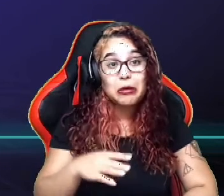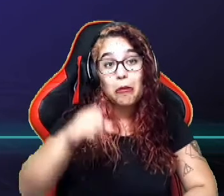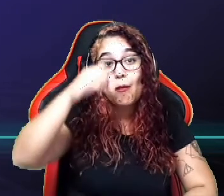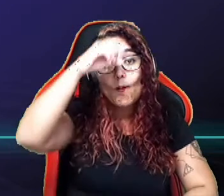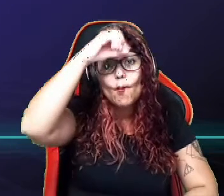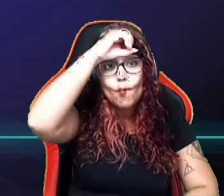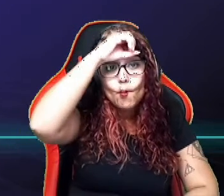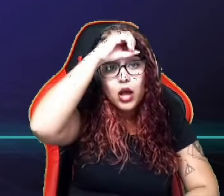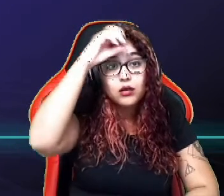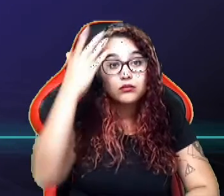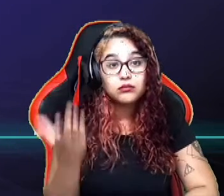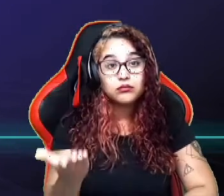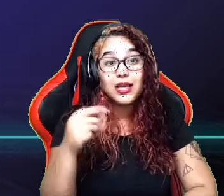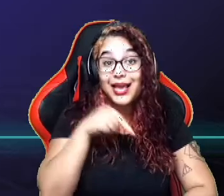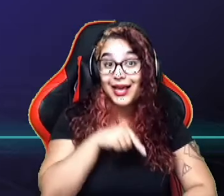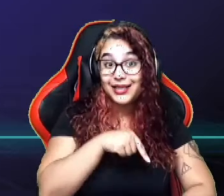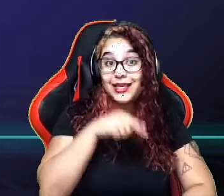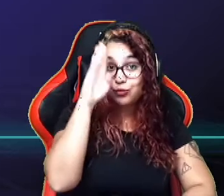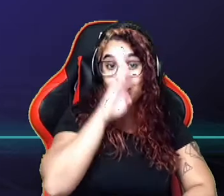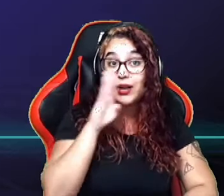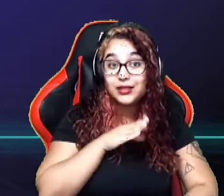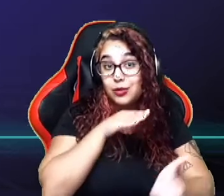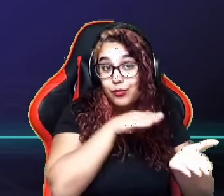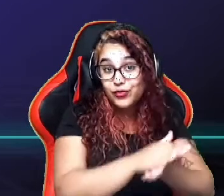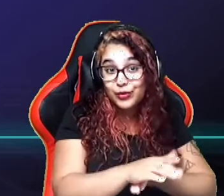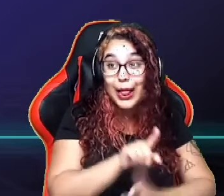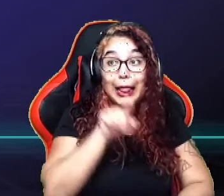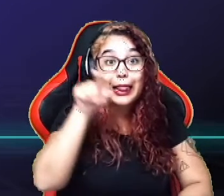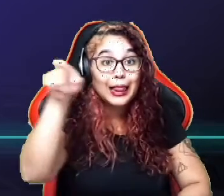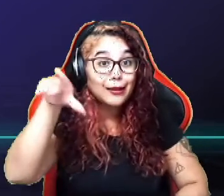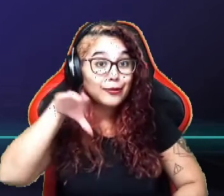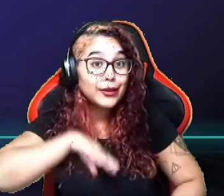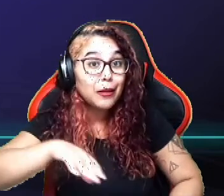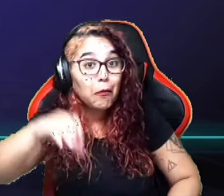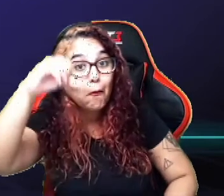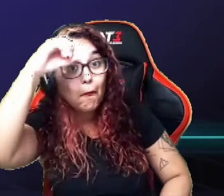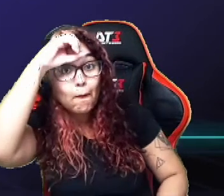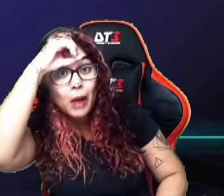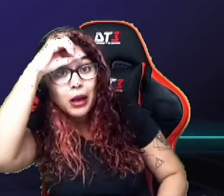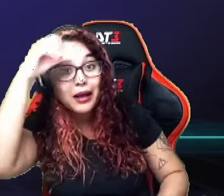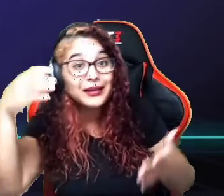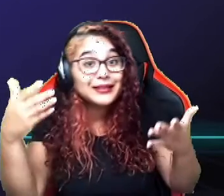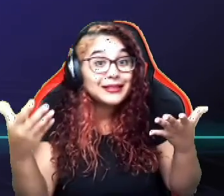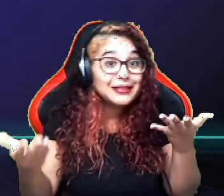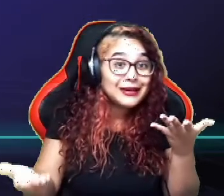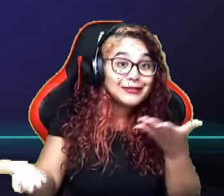we don't know in Brazil. And all the games that were launched in Brazil during that period, they didn't get to know.